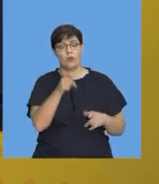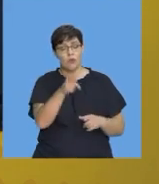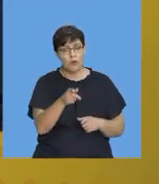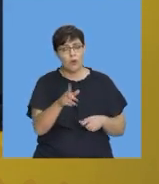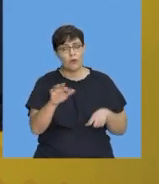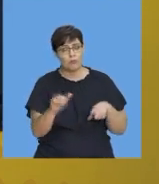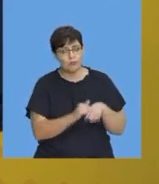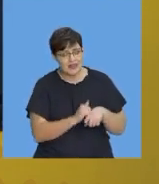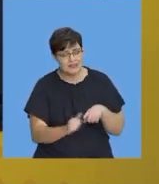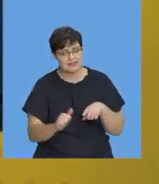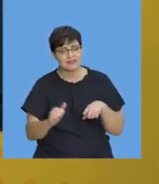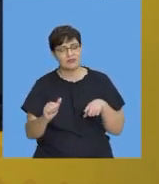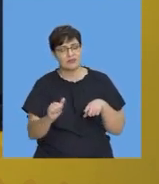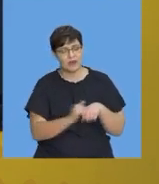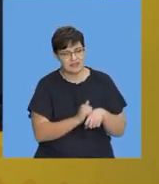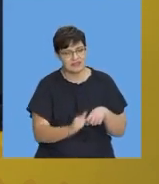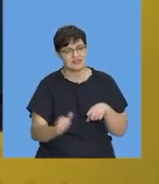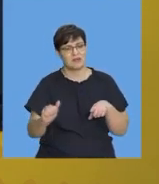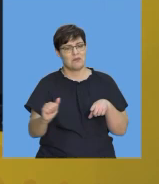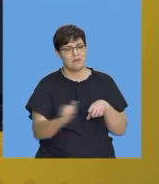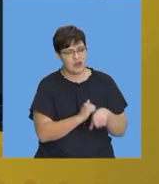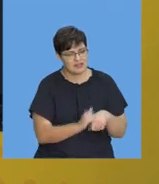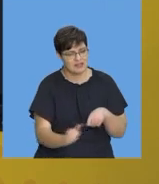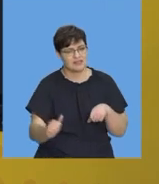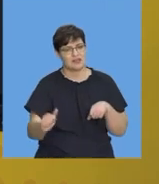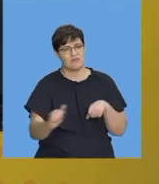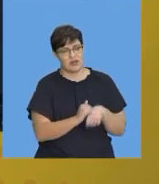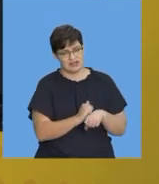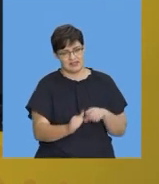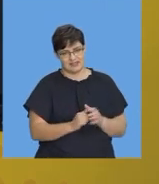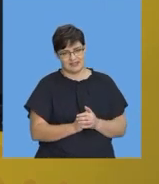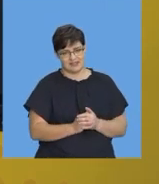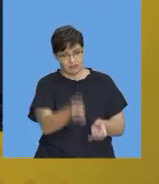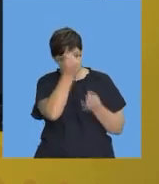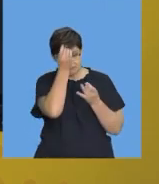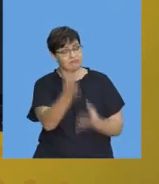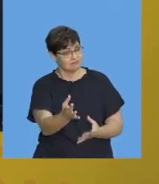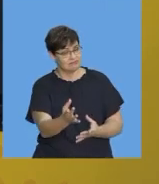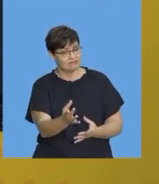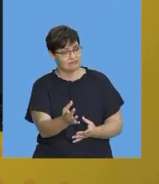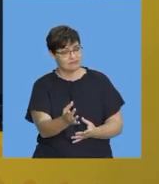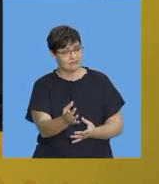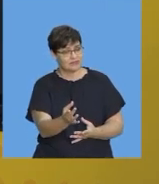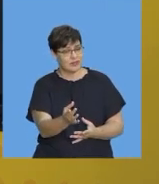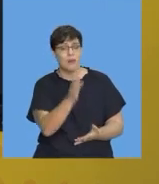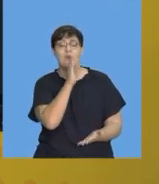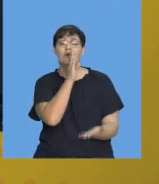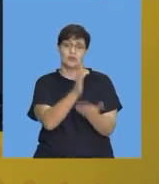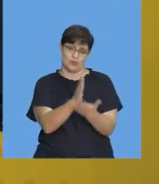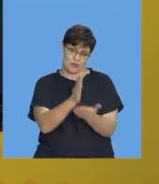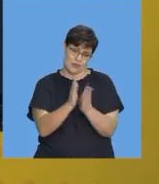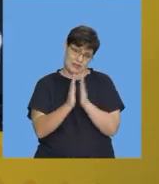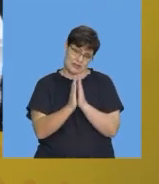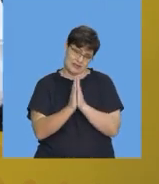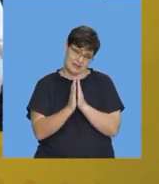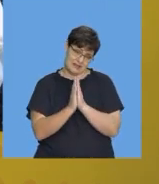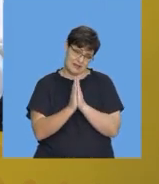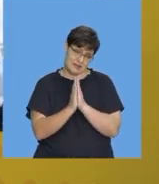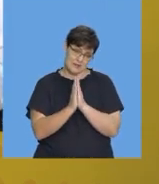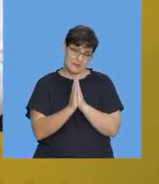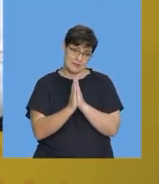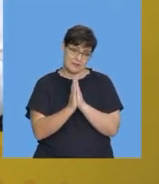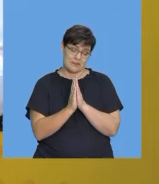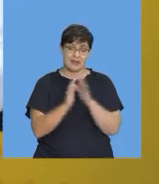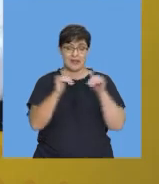practice, practice, and practice. Just a tip for you. Please make sure. I know that